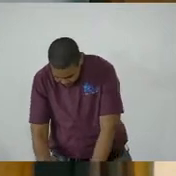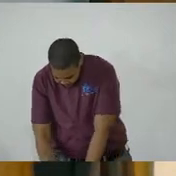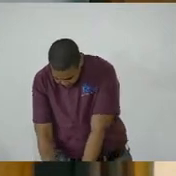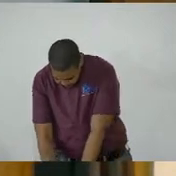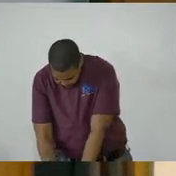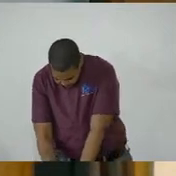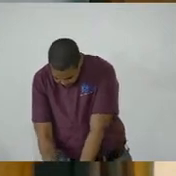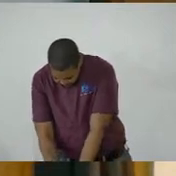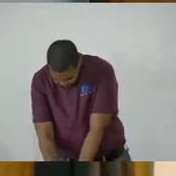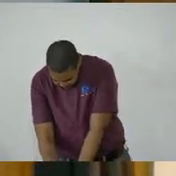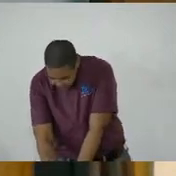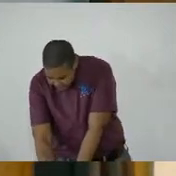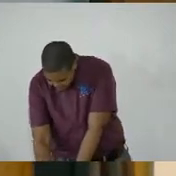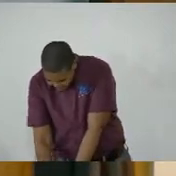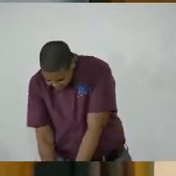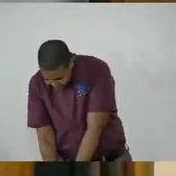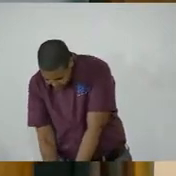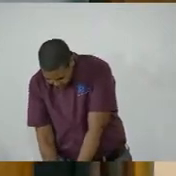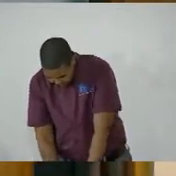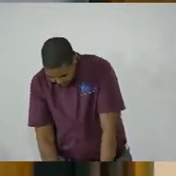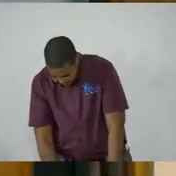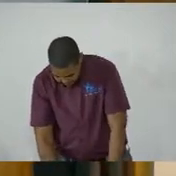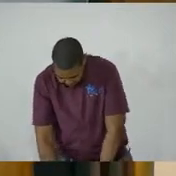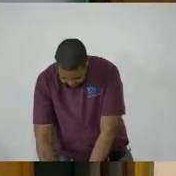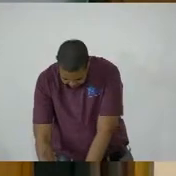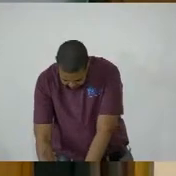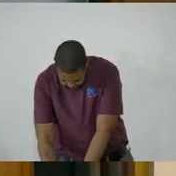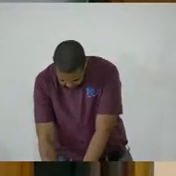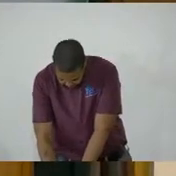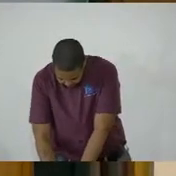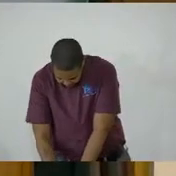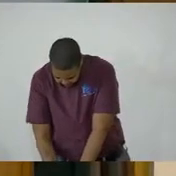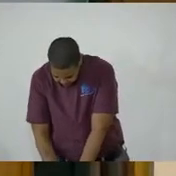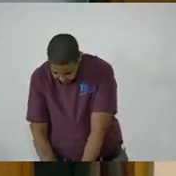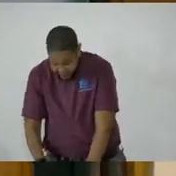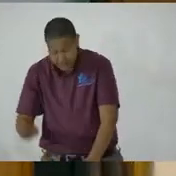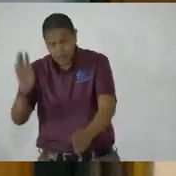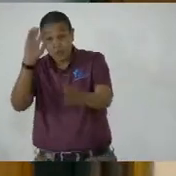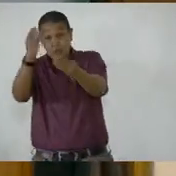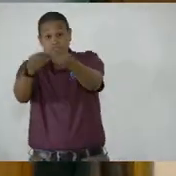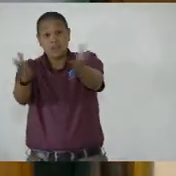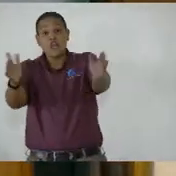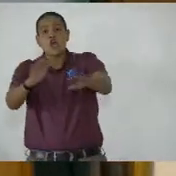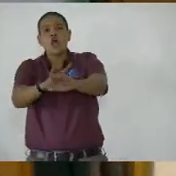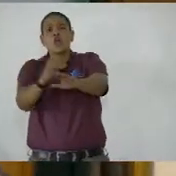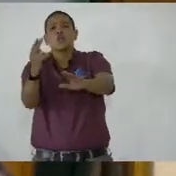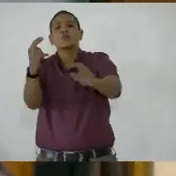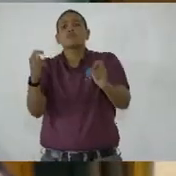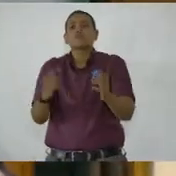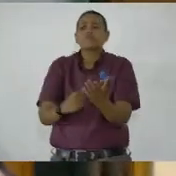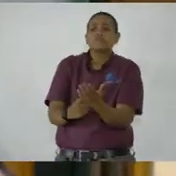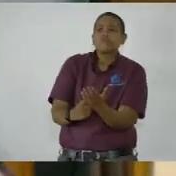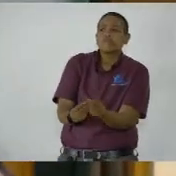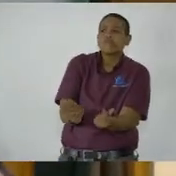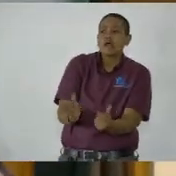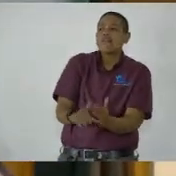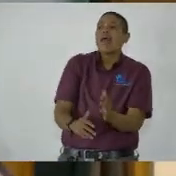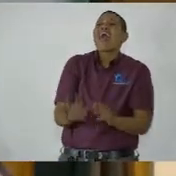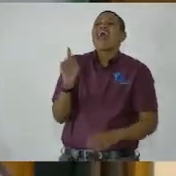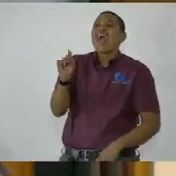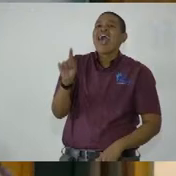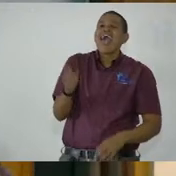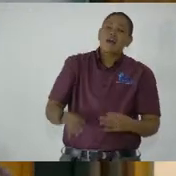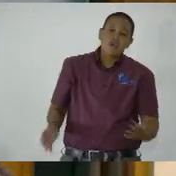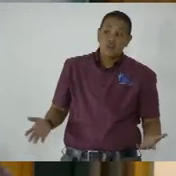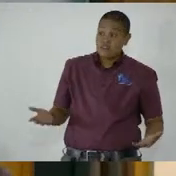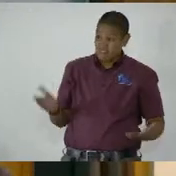everyone to really use mediation rather than litigating. A lot more can be accomplished if parties could